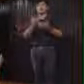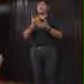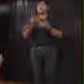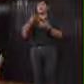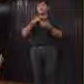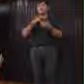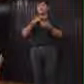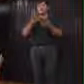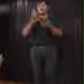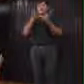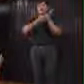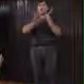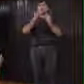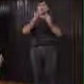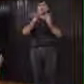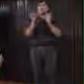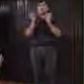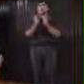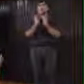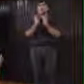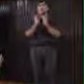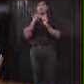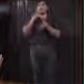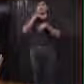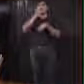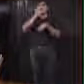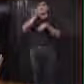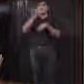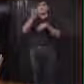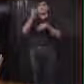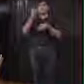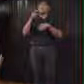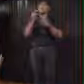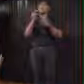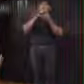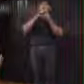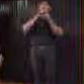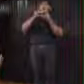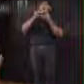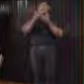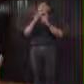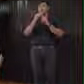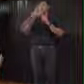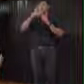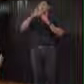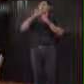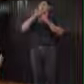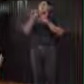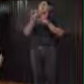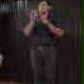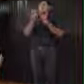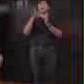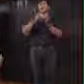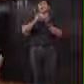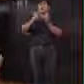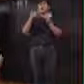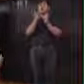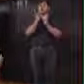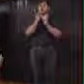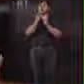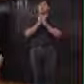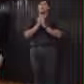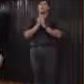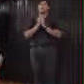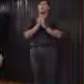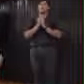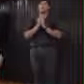a returning officer. But it was in 1977 that I was Deputy Commissioner of Srinagar, when I was returning officer in Srinagar.